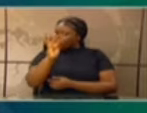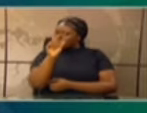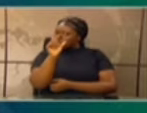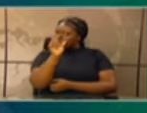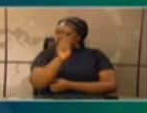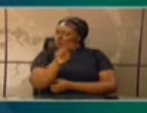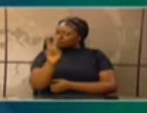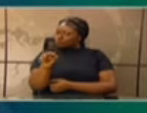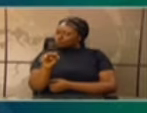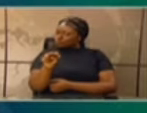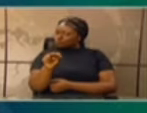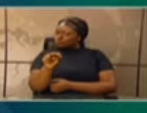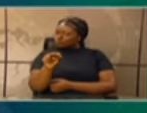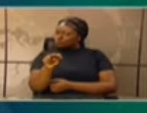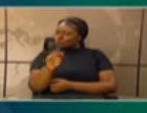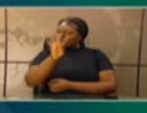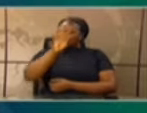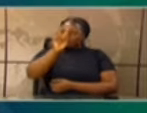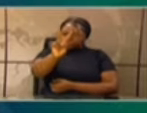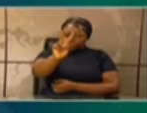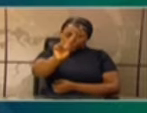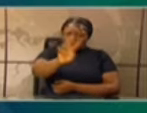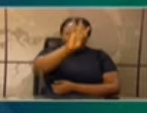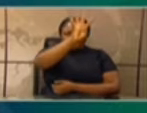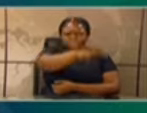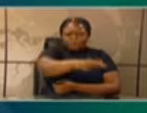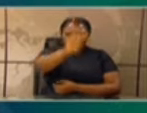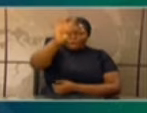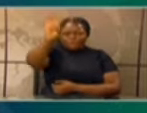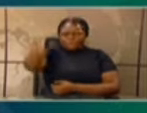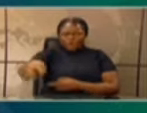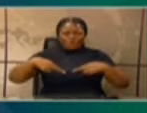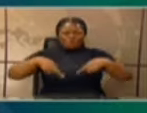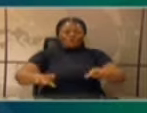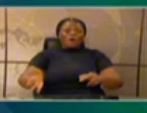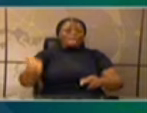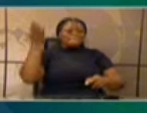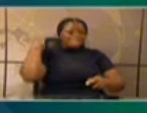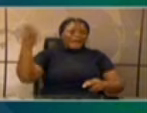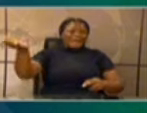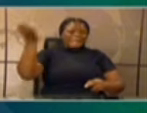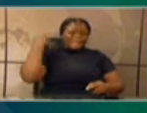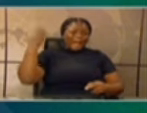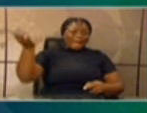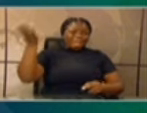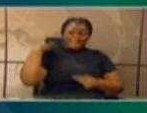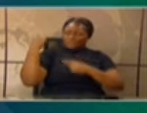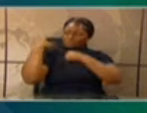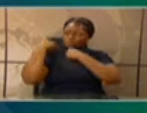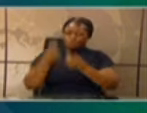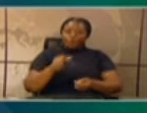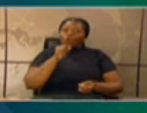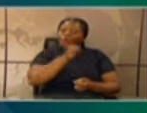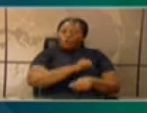I 244, and only a coin dada. It's the first one, the